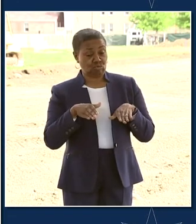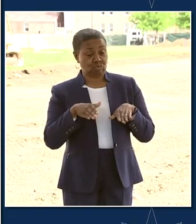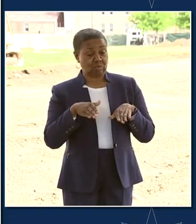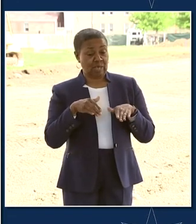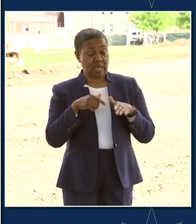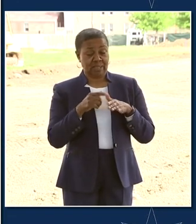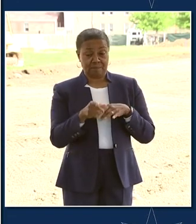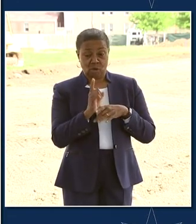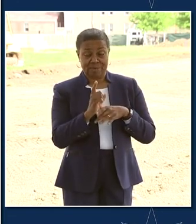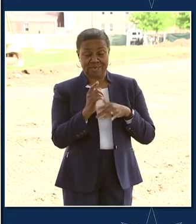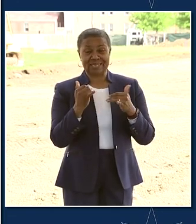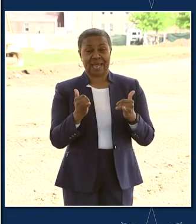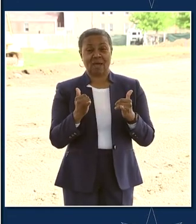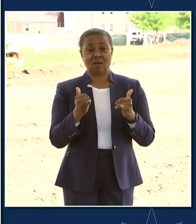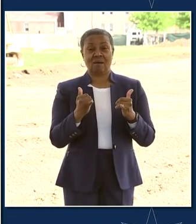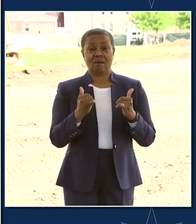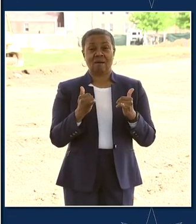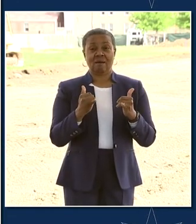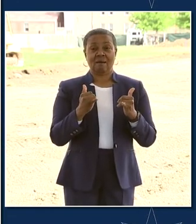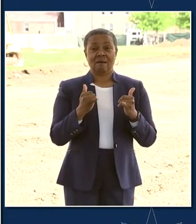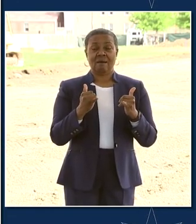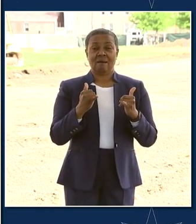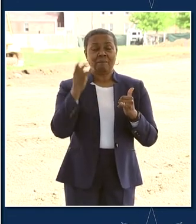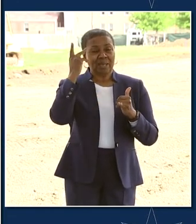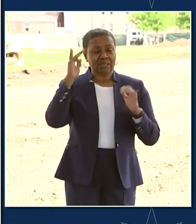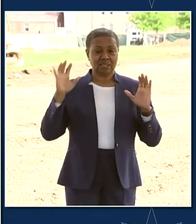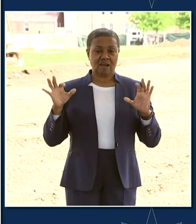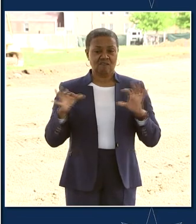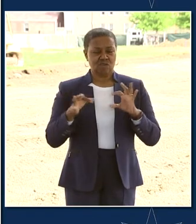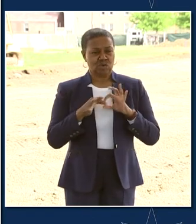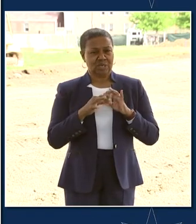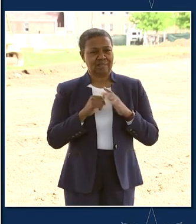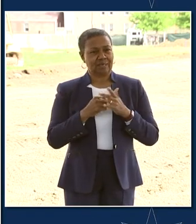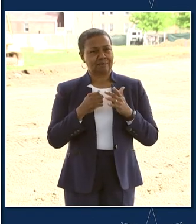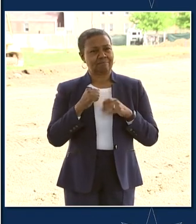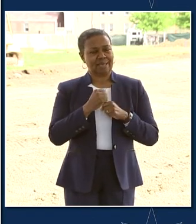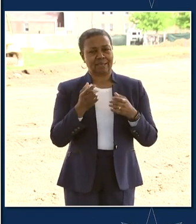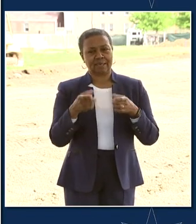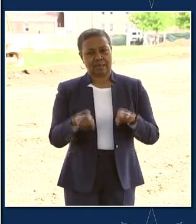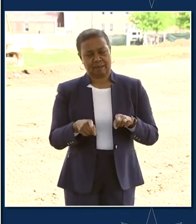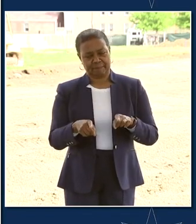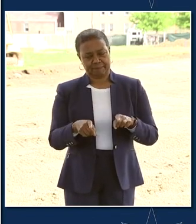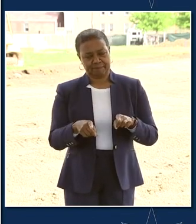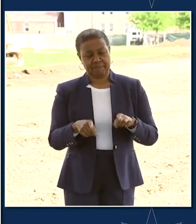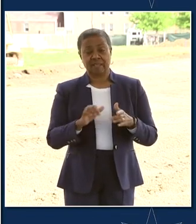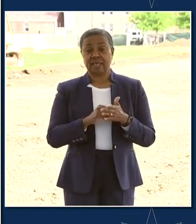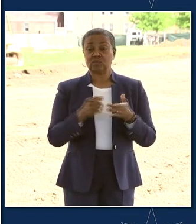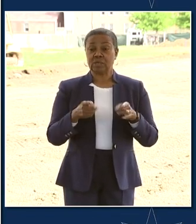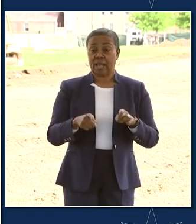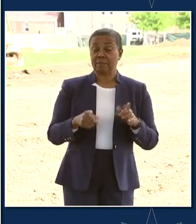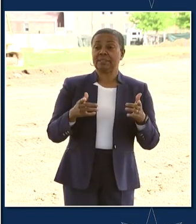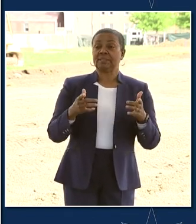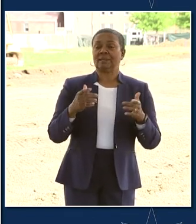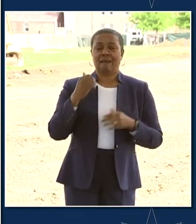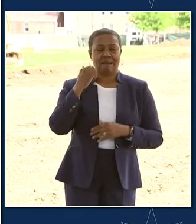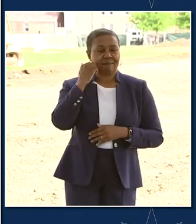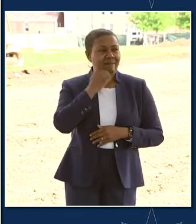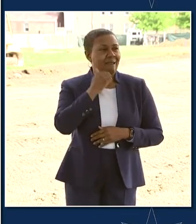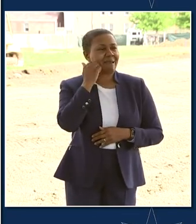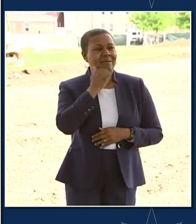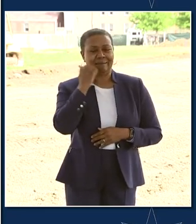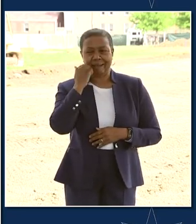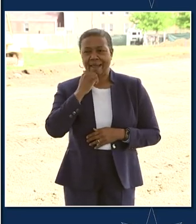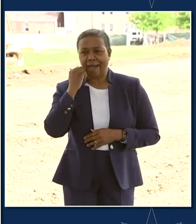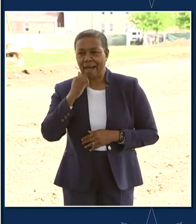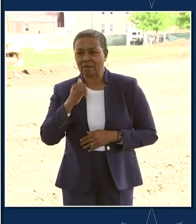moment, right now, it's the politics of unity that I think are getting it done. And that's what it should be happening day in and day